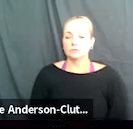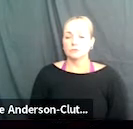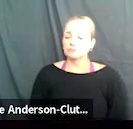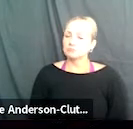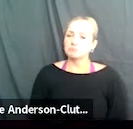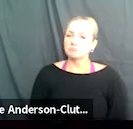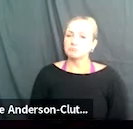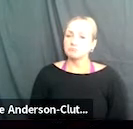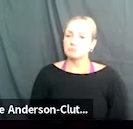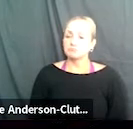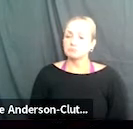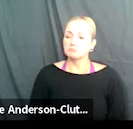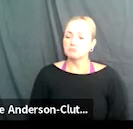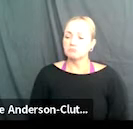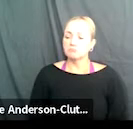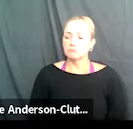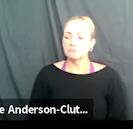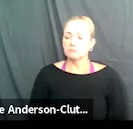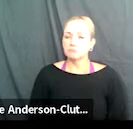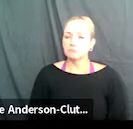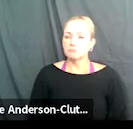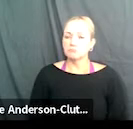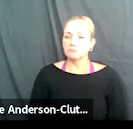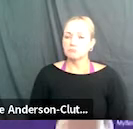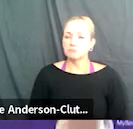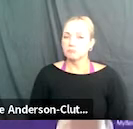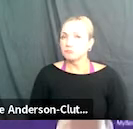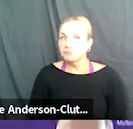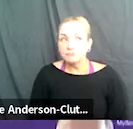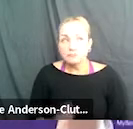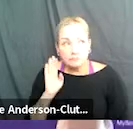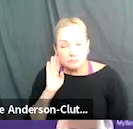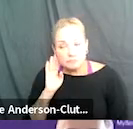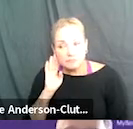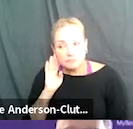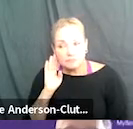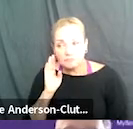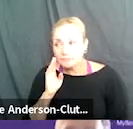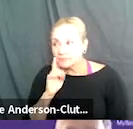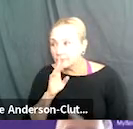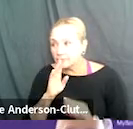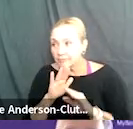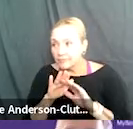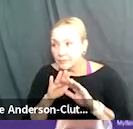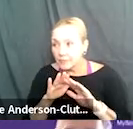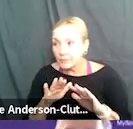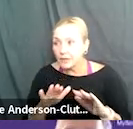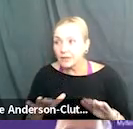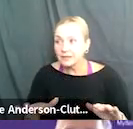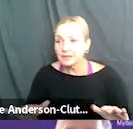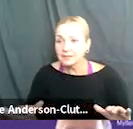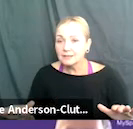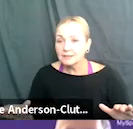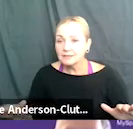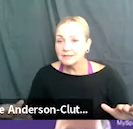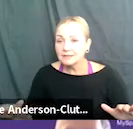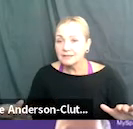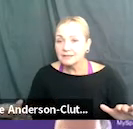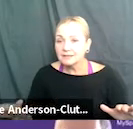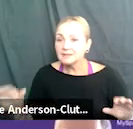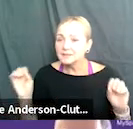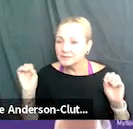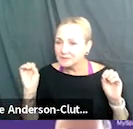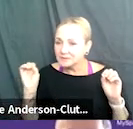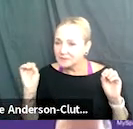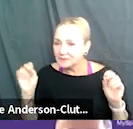Okay, so that is crickets and tumbleweeds. So so what happened to